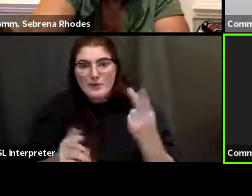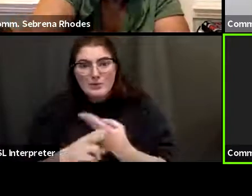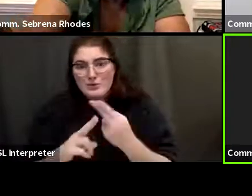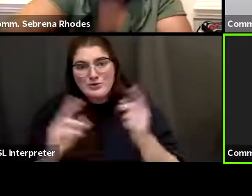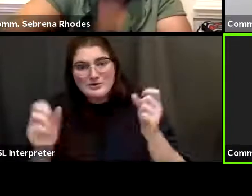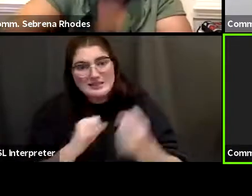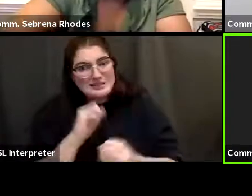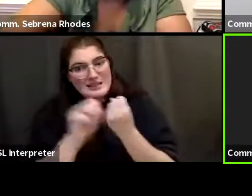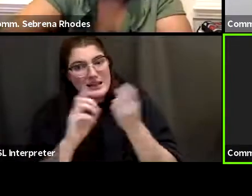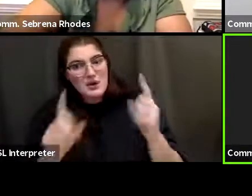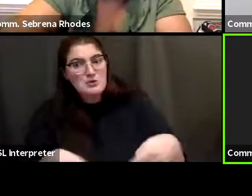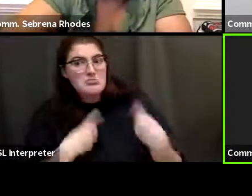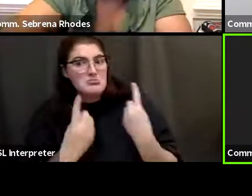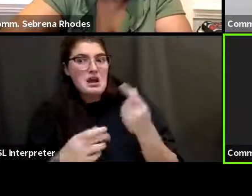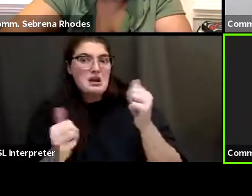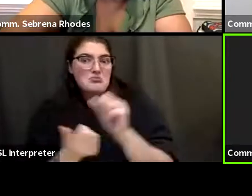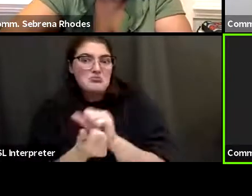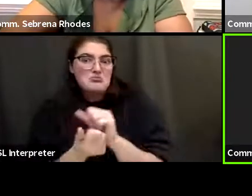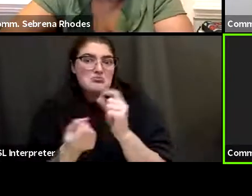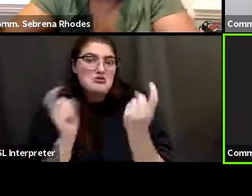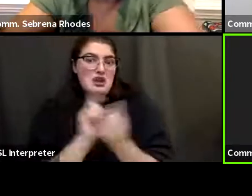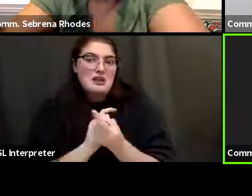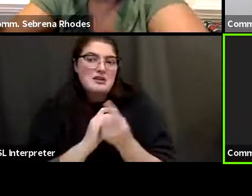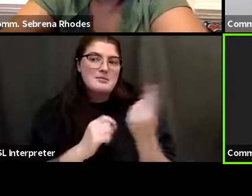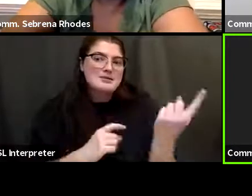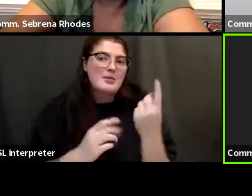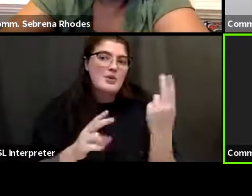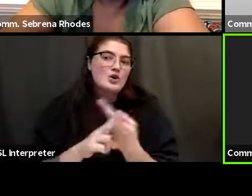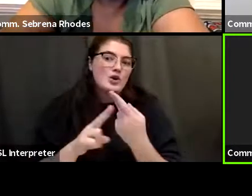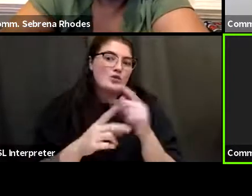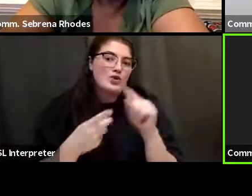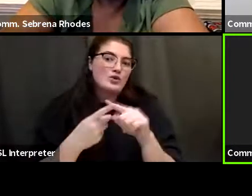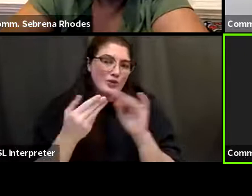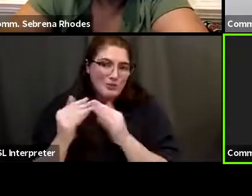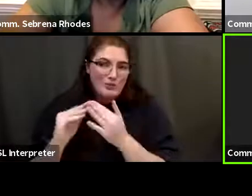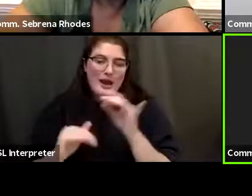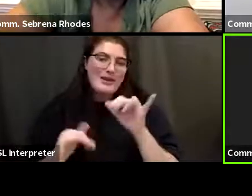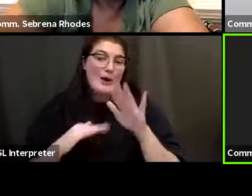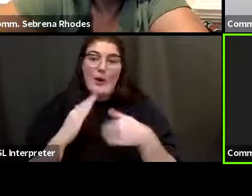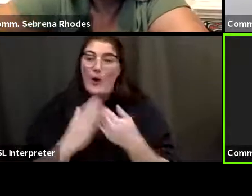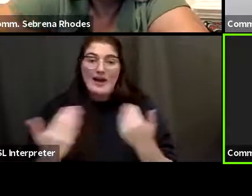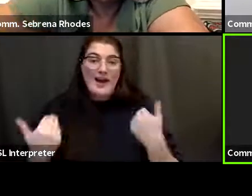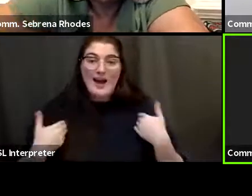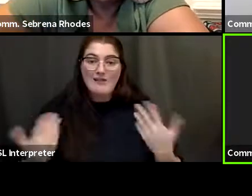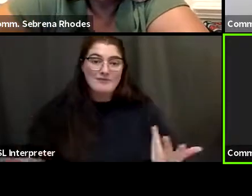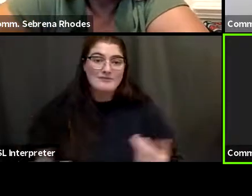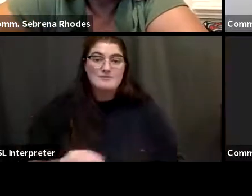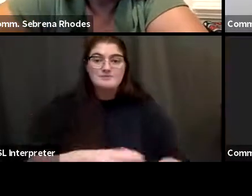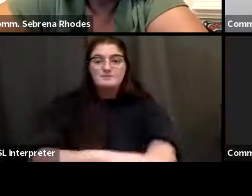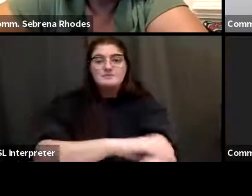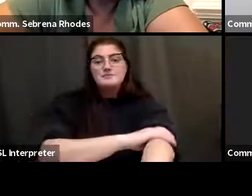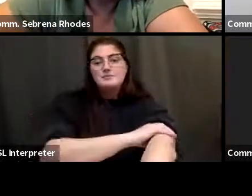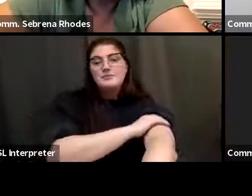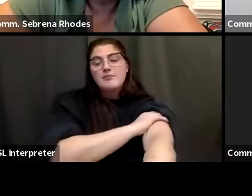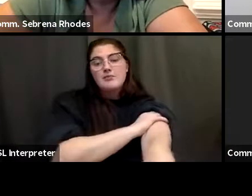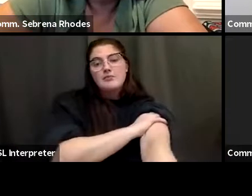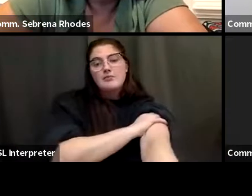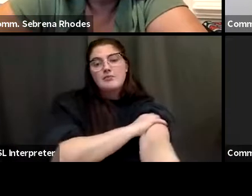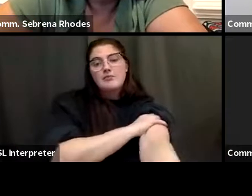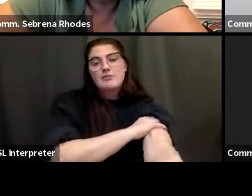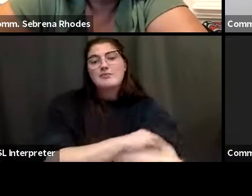transfer them into something that's useful to the community. And that's all I have. Thank you for that. And